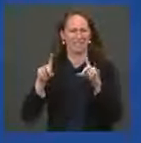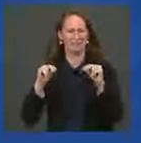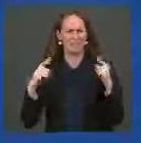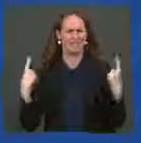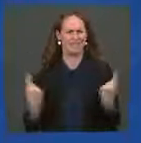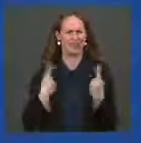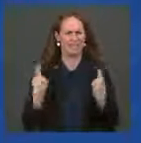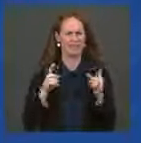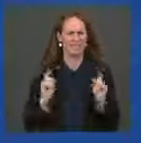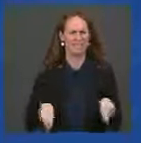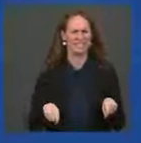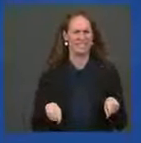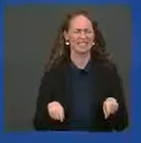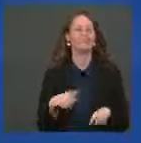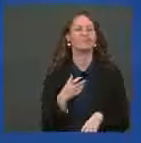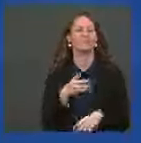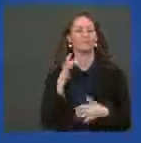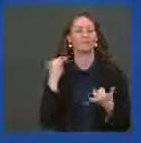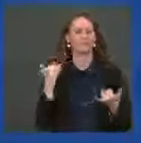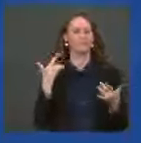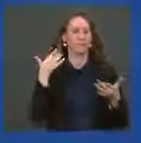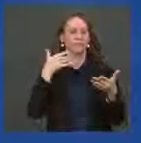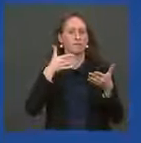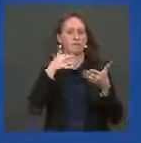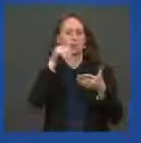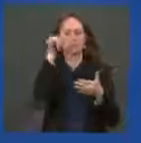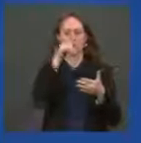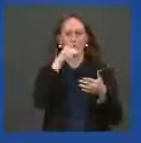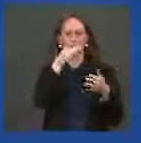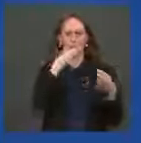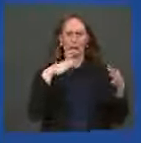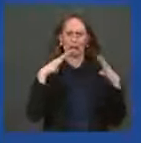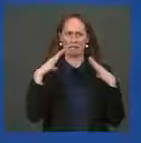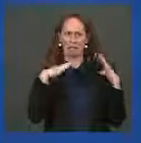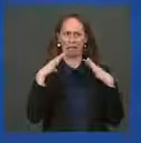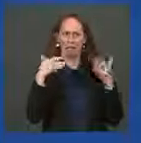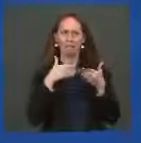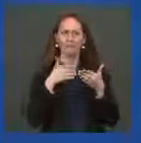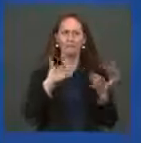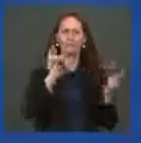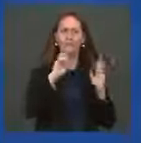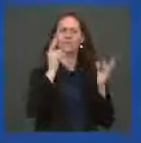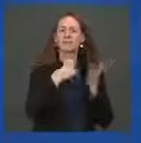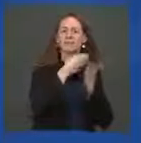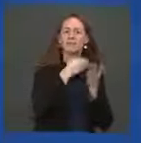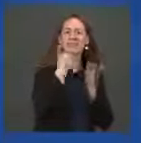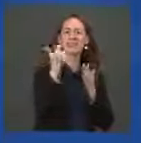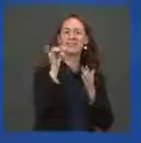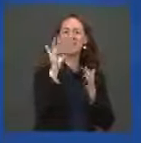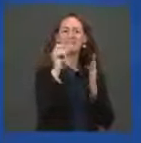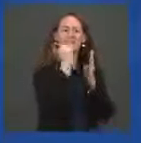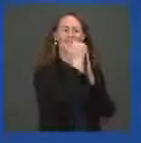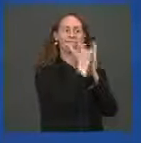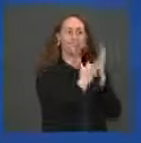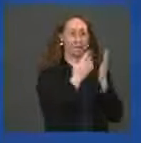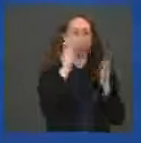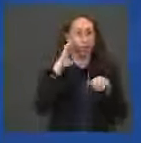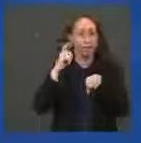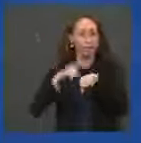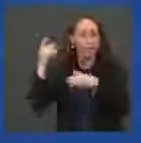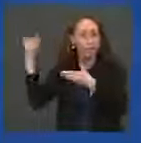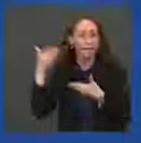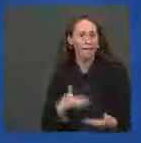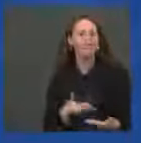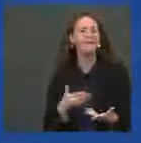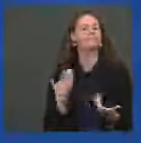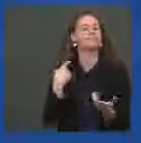the holidays coming up, you might be wondering if gifts you plan to buy will arrive on time. Well, let me explain. Supply